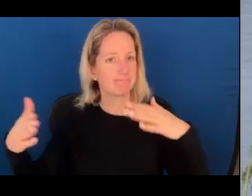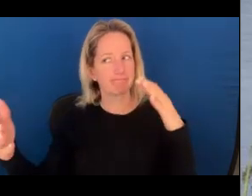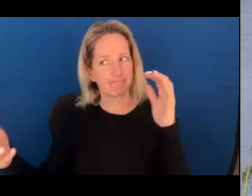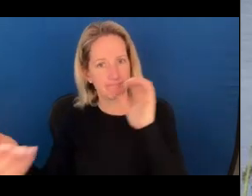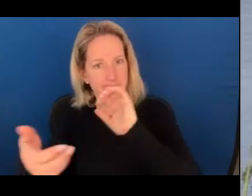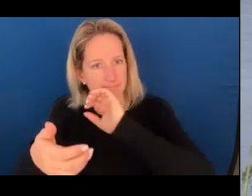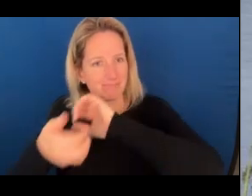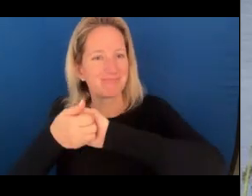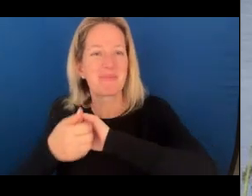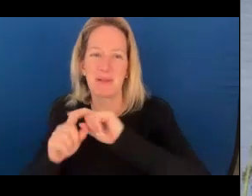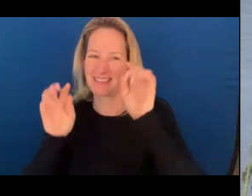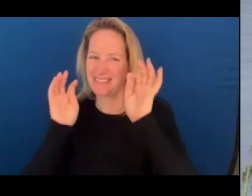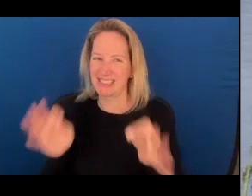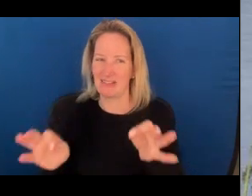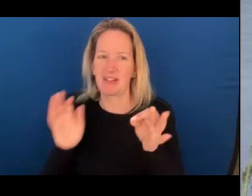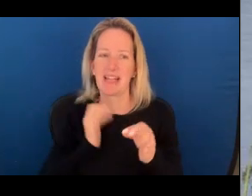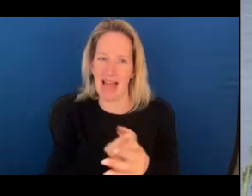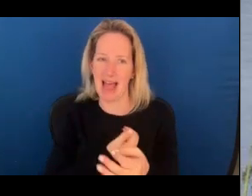definitely on the radar.